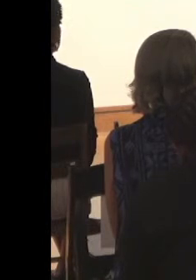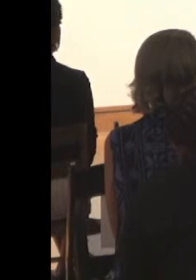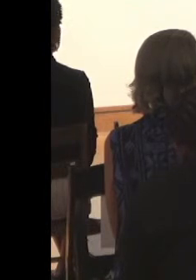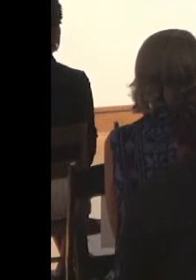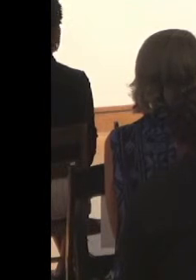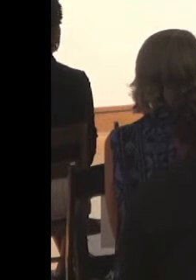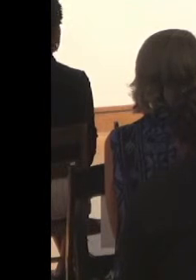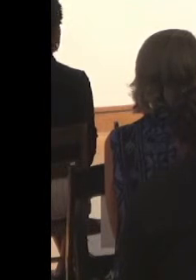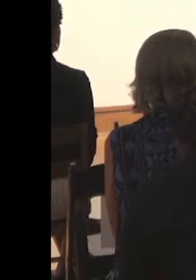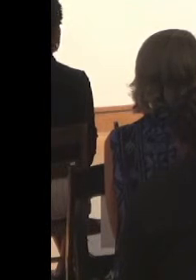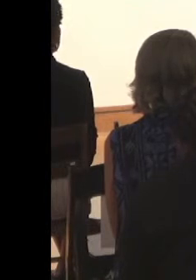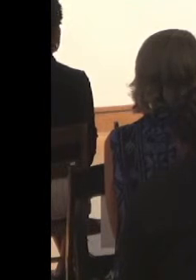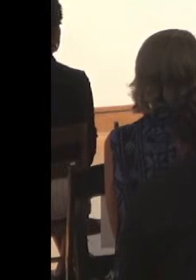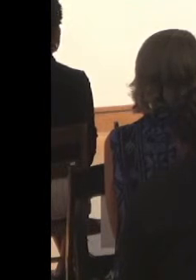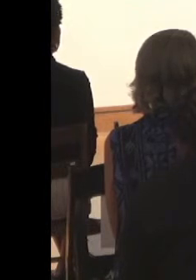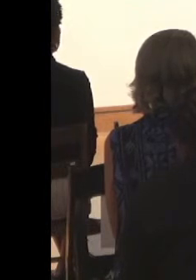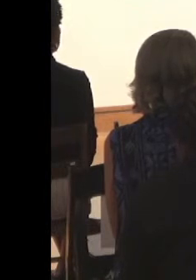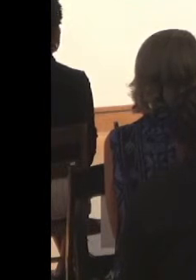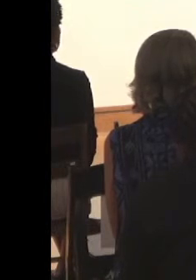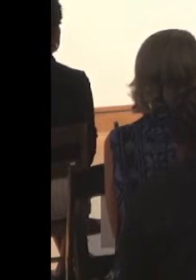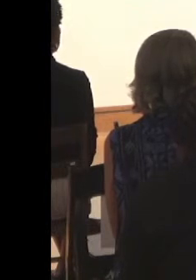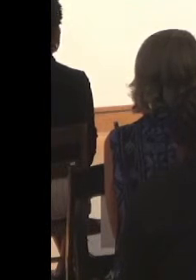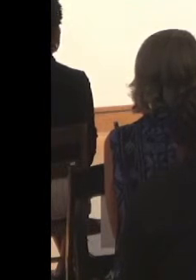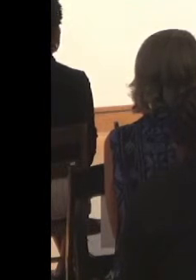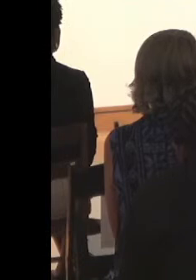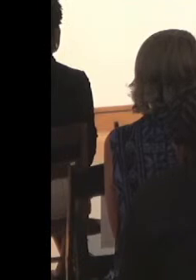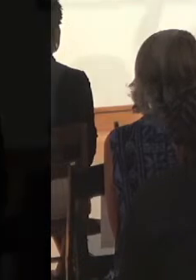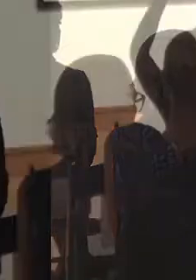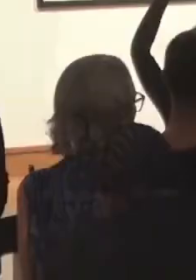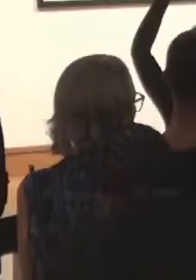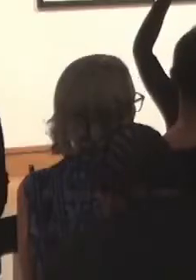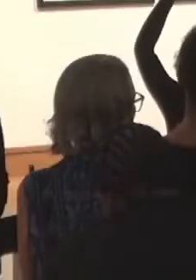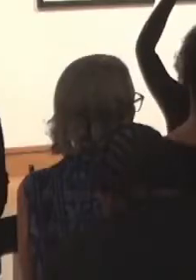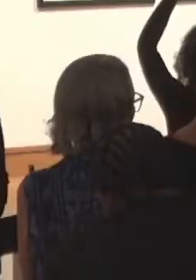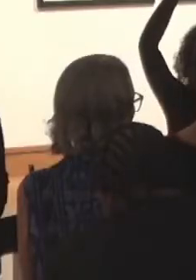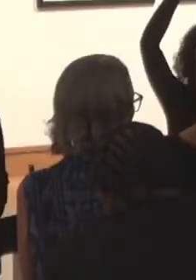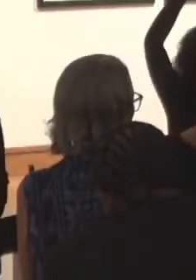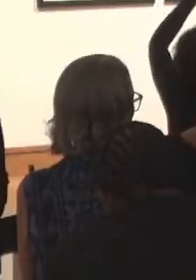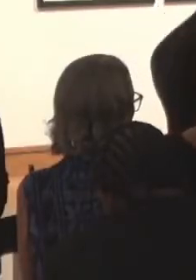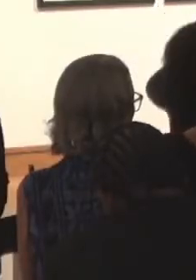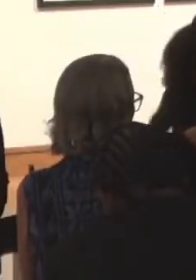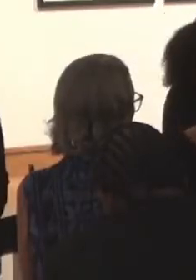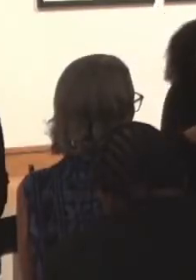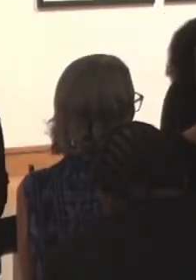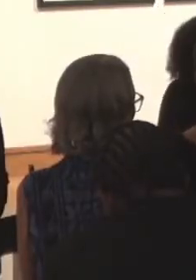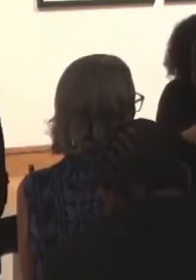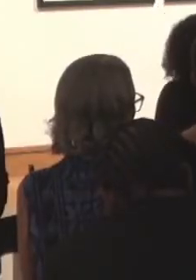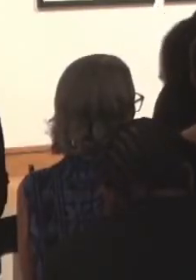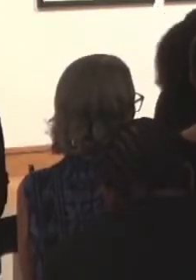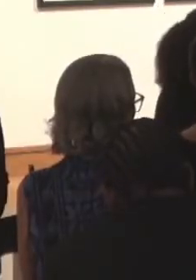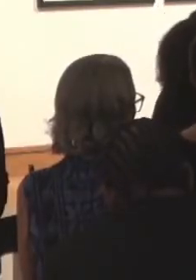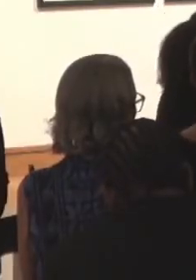performance as those sort of execution of those poses. Yeah.